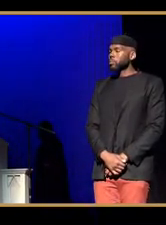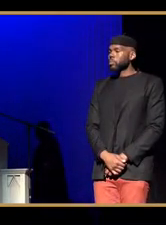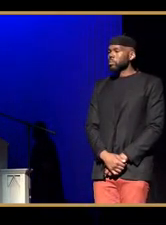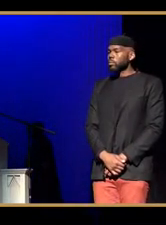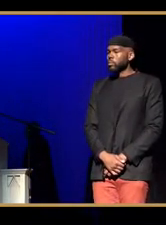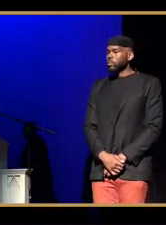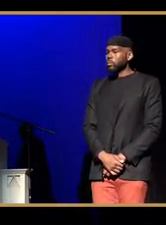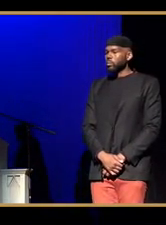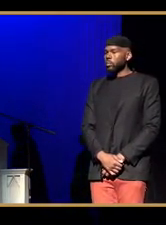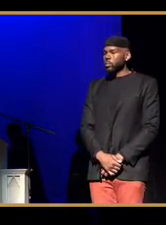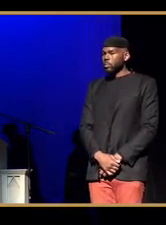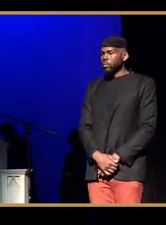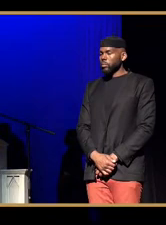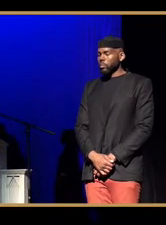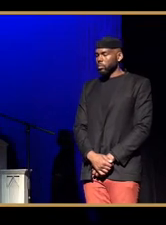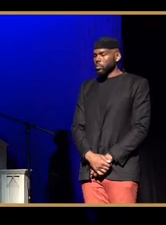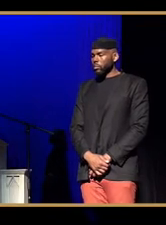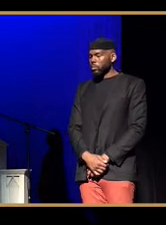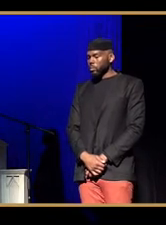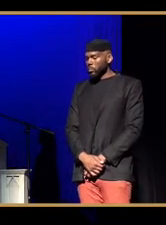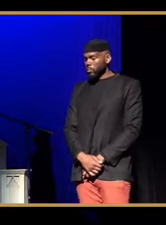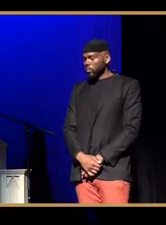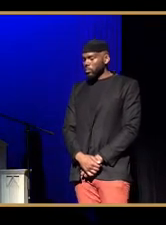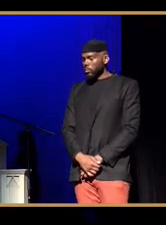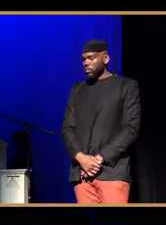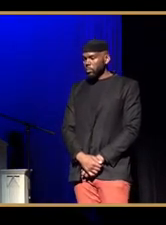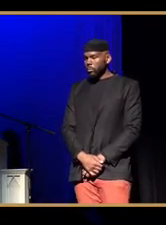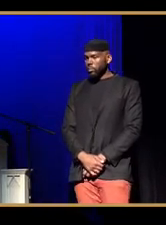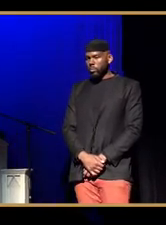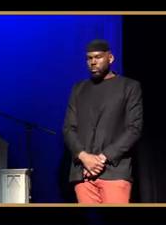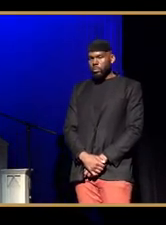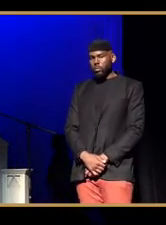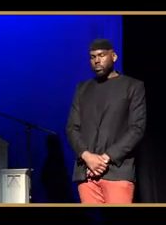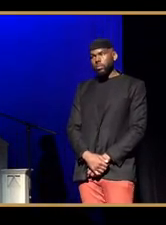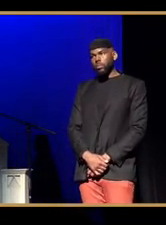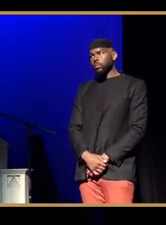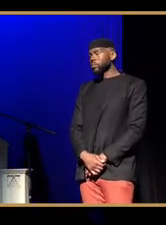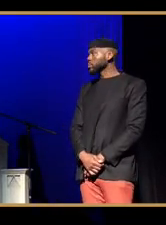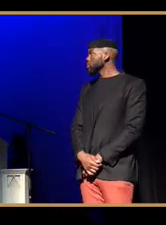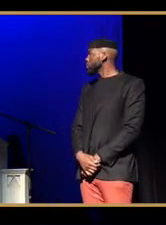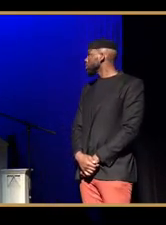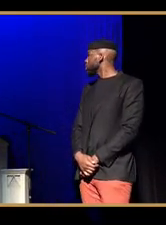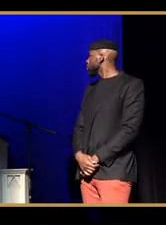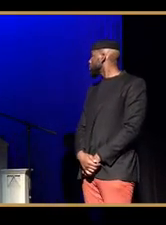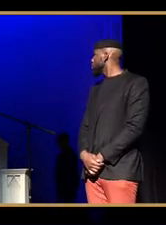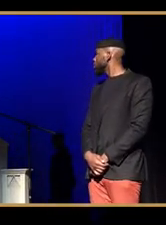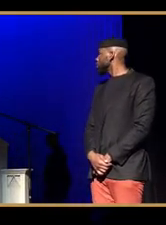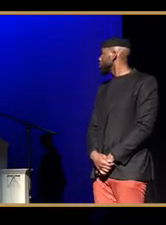Thank you.